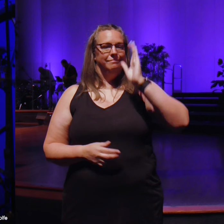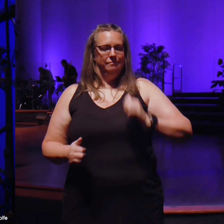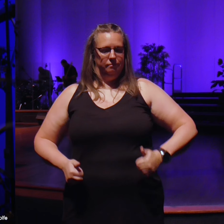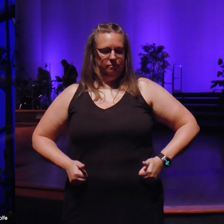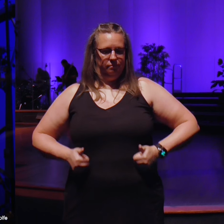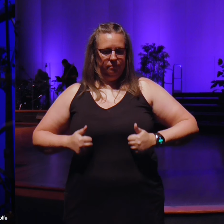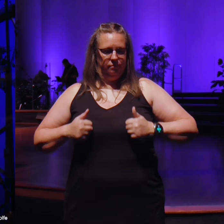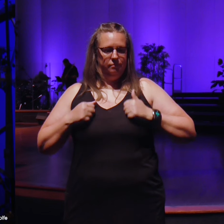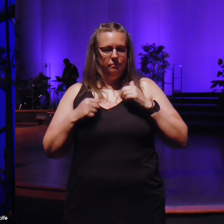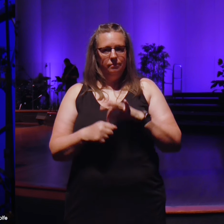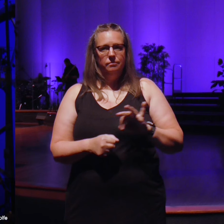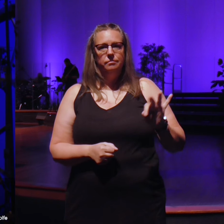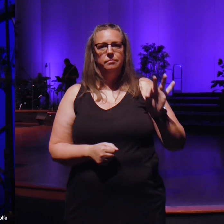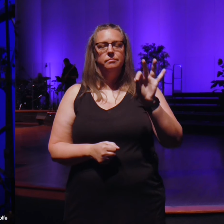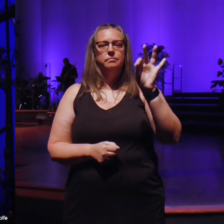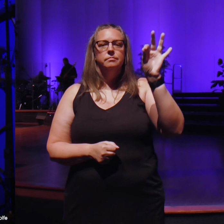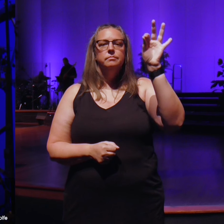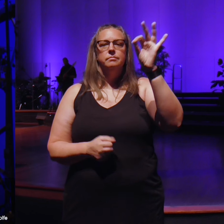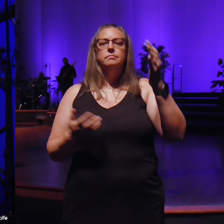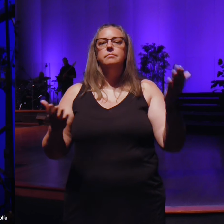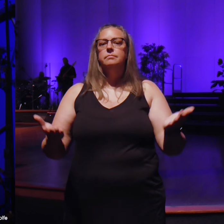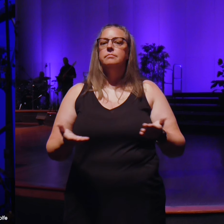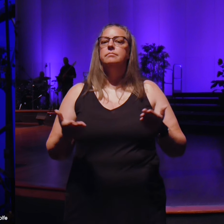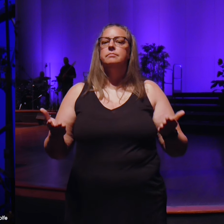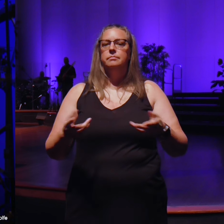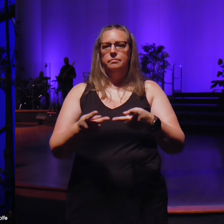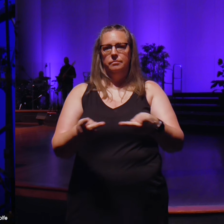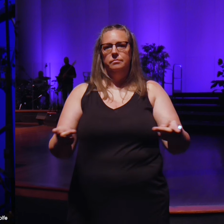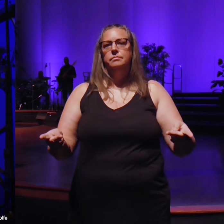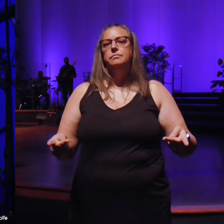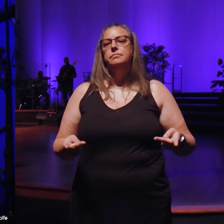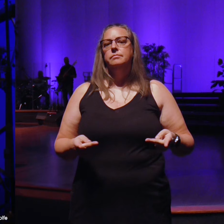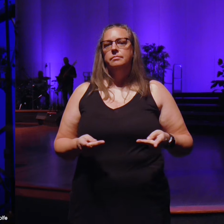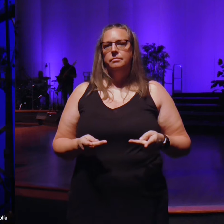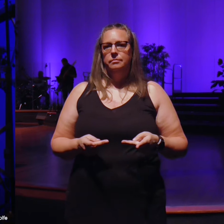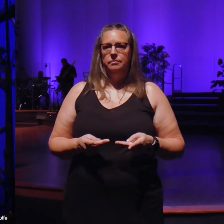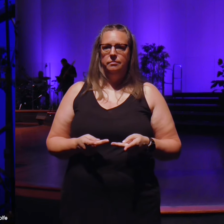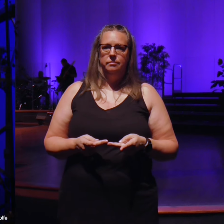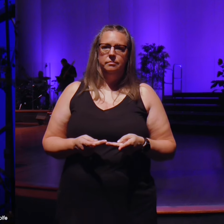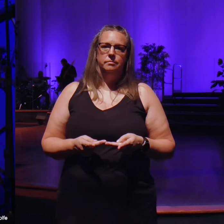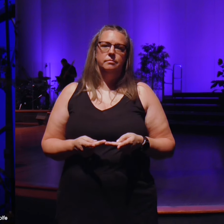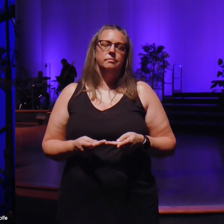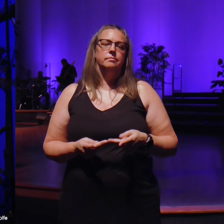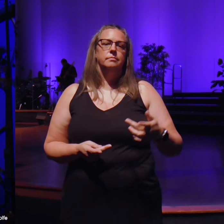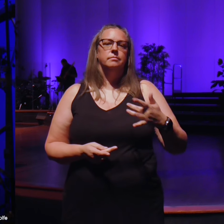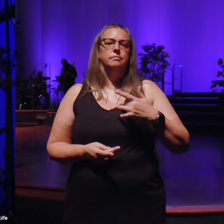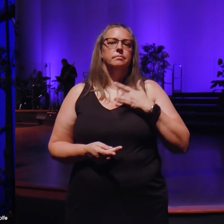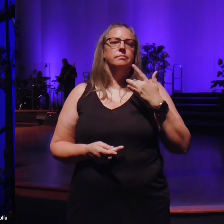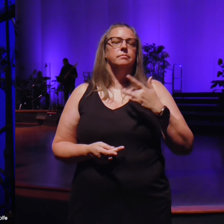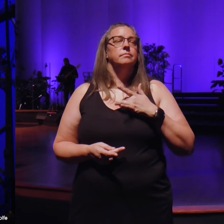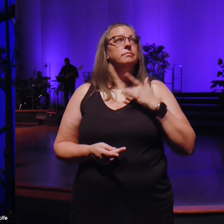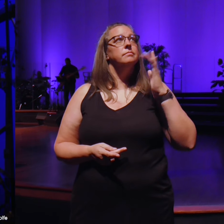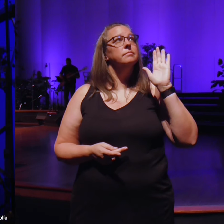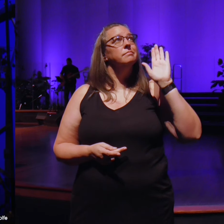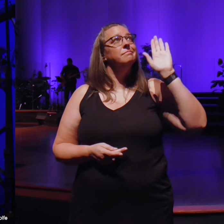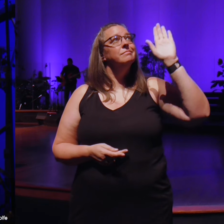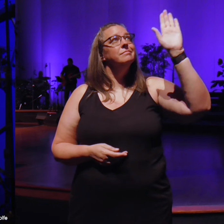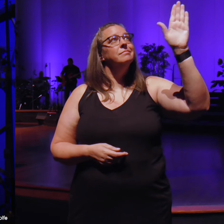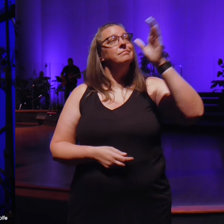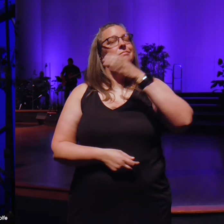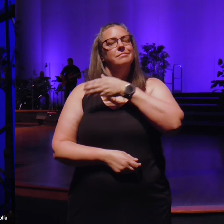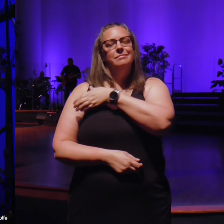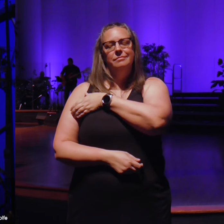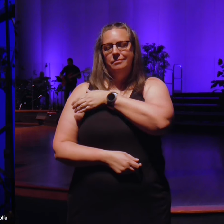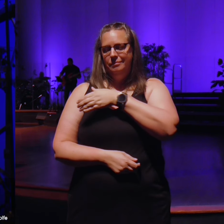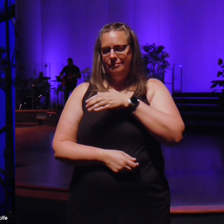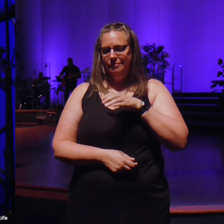Surely the presence of God is in this place. I can feel